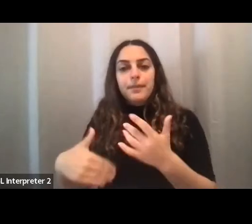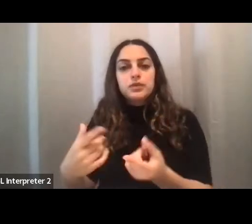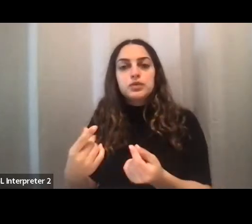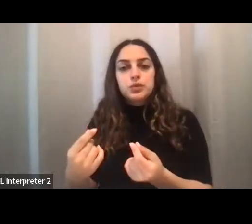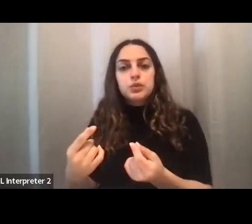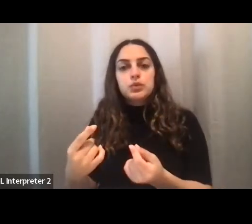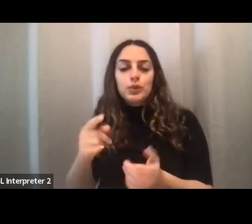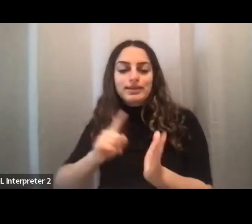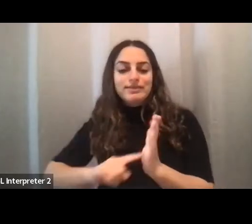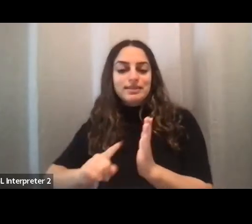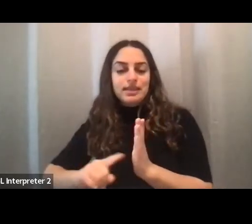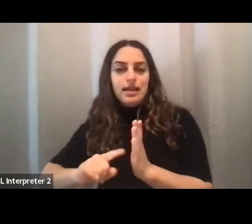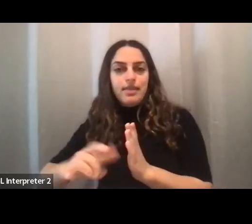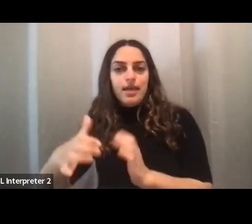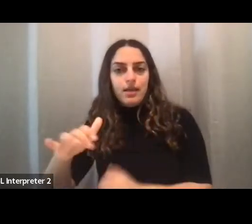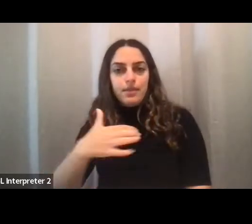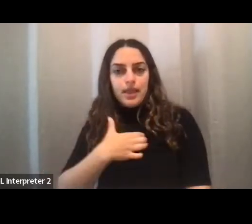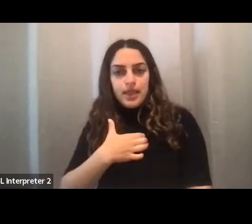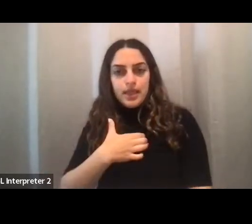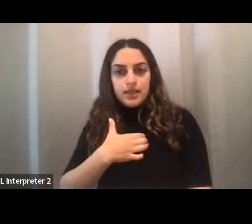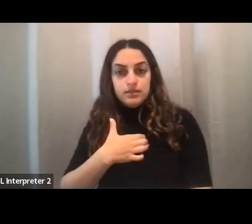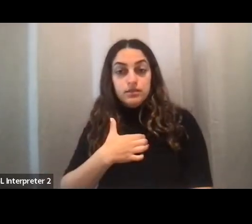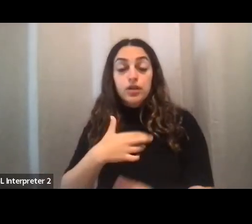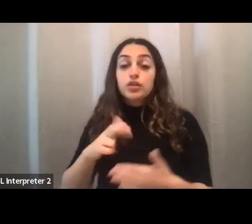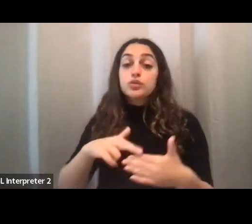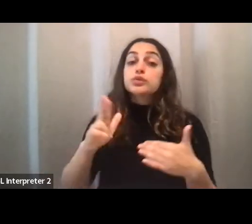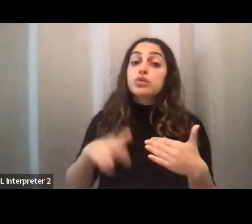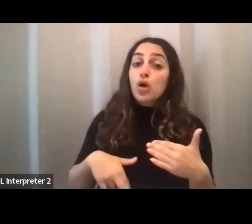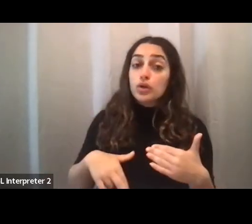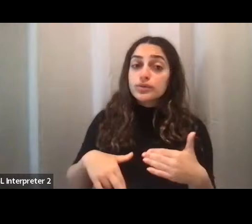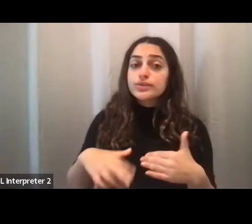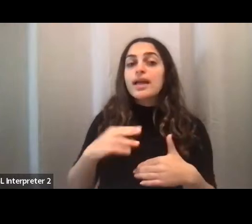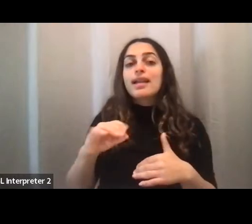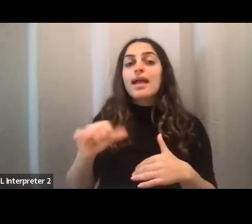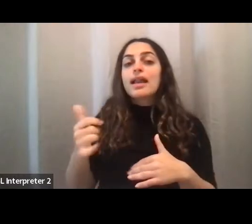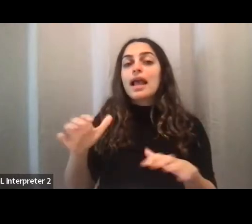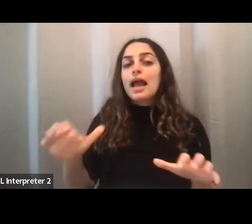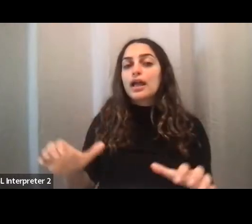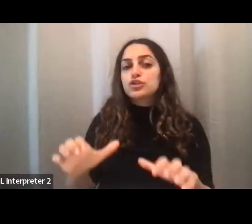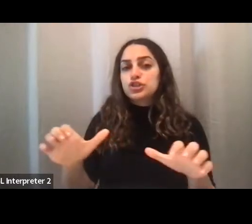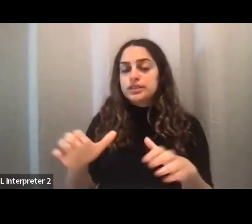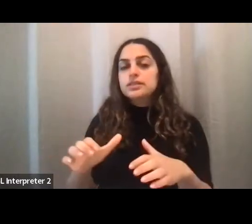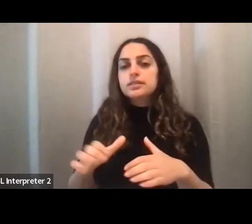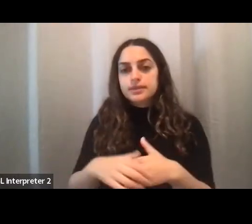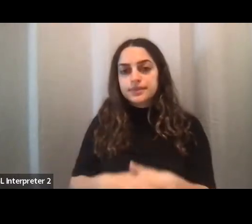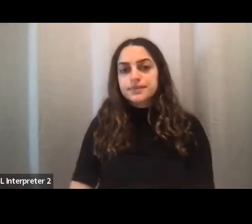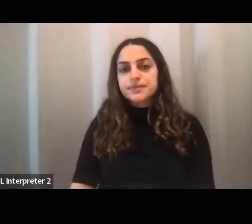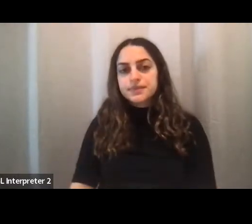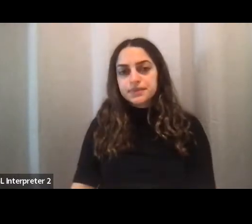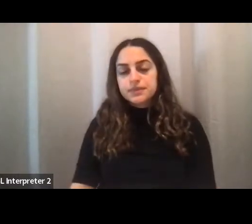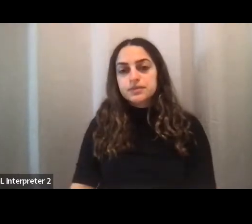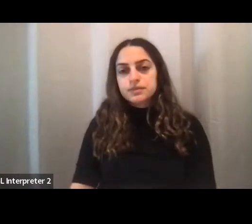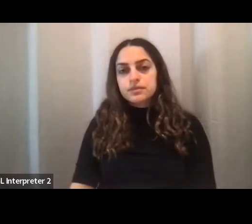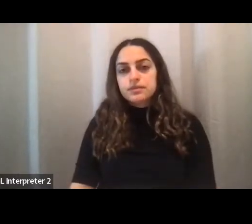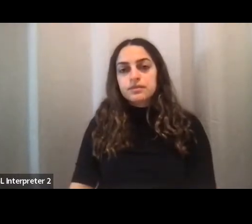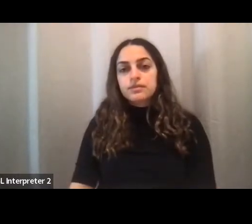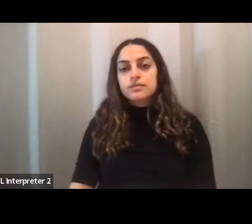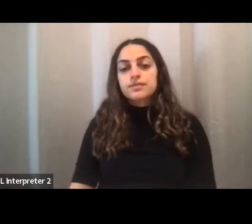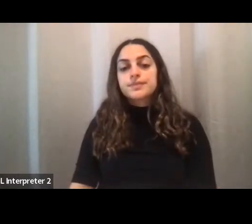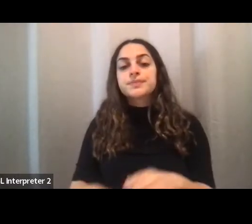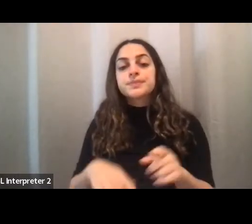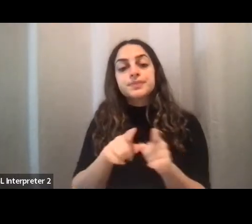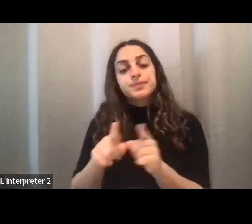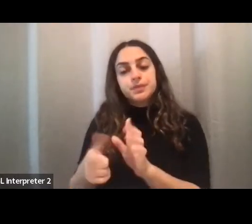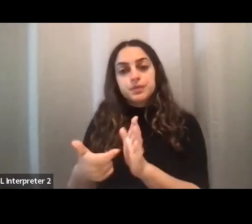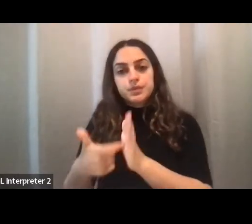complaint the results of the investigation and any action taken by the company the decree also required the